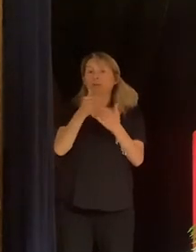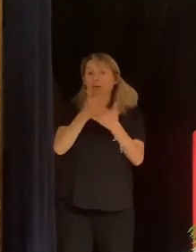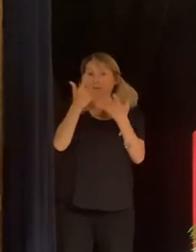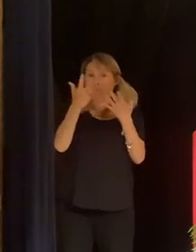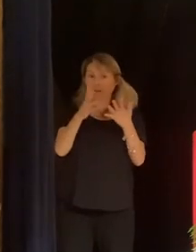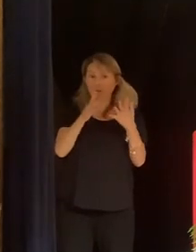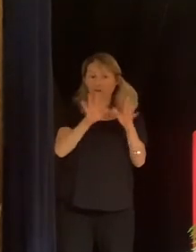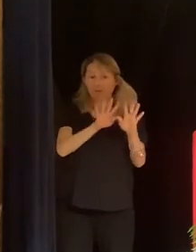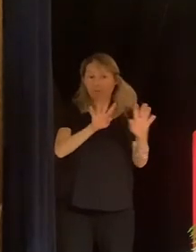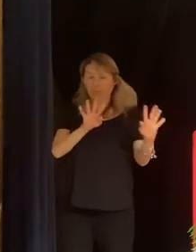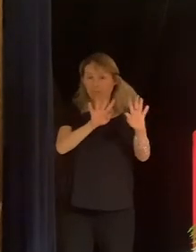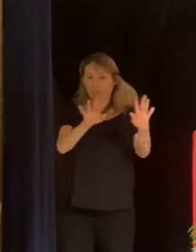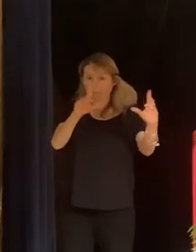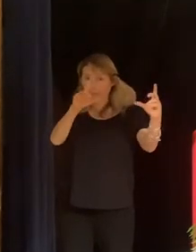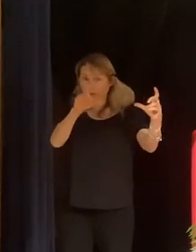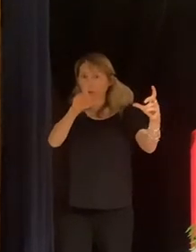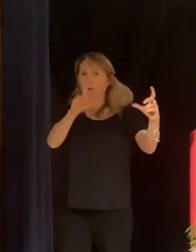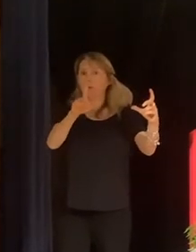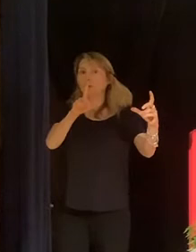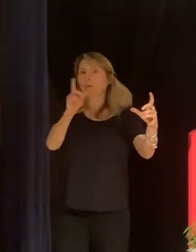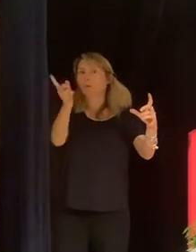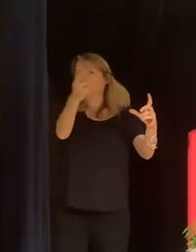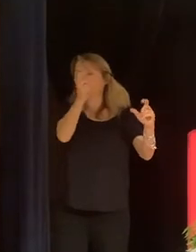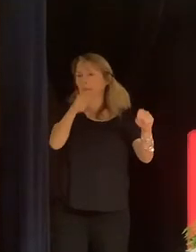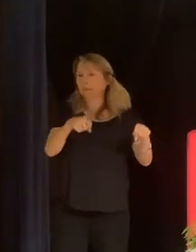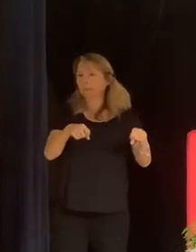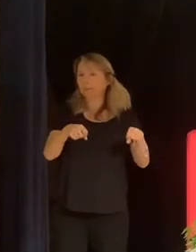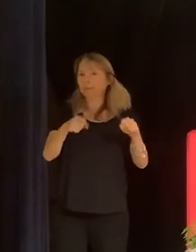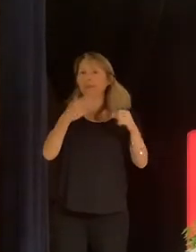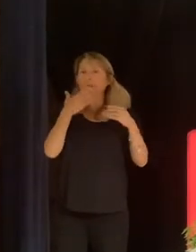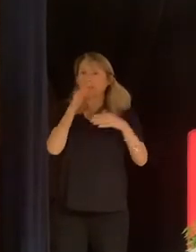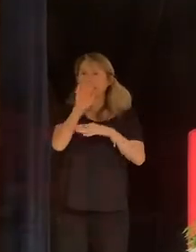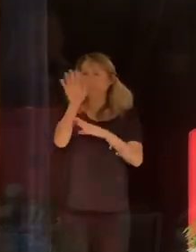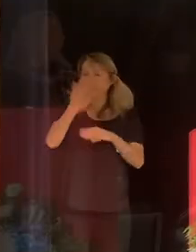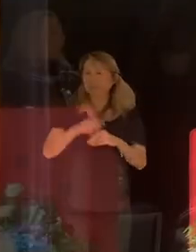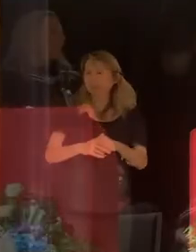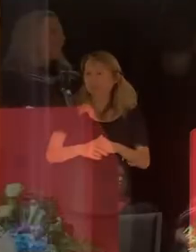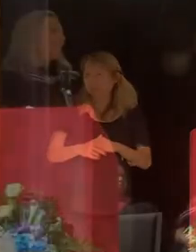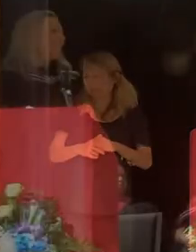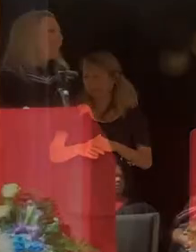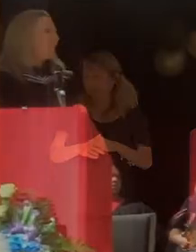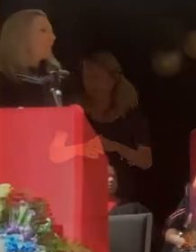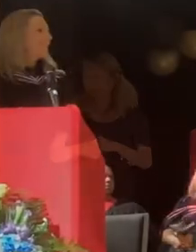have completed their photo, please proceed to the atrium. Thank you and good night.